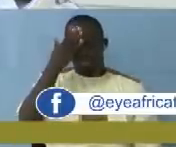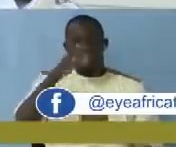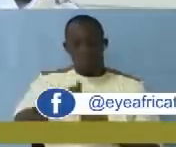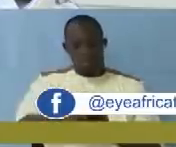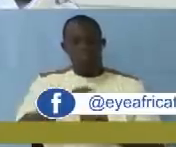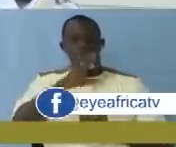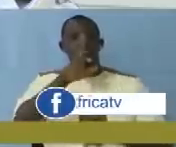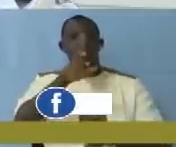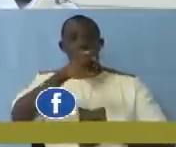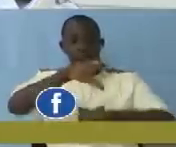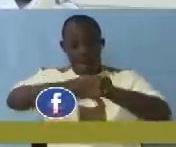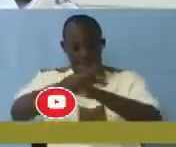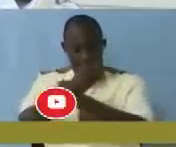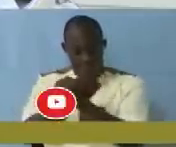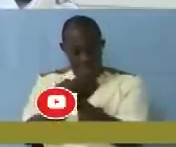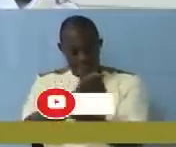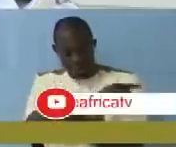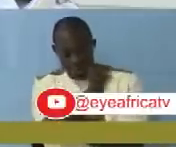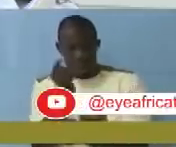first. They